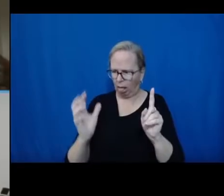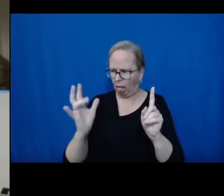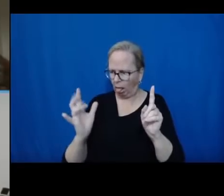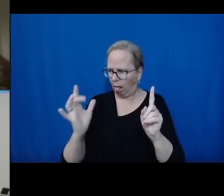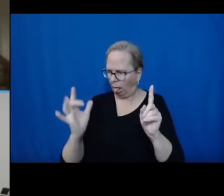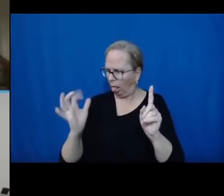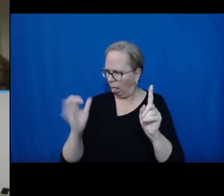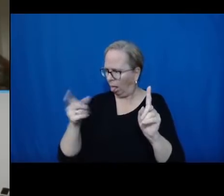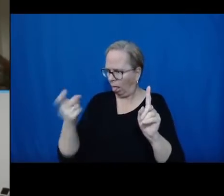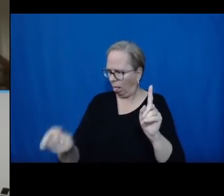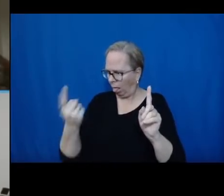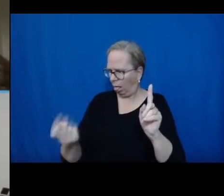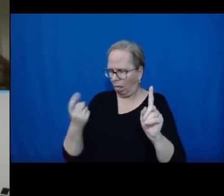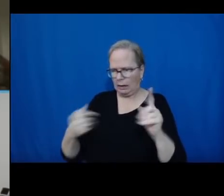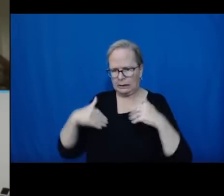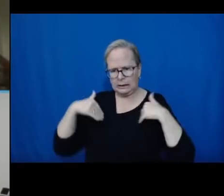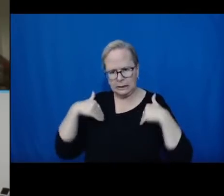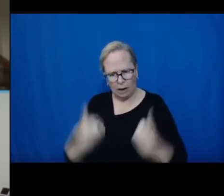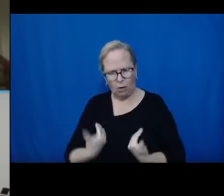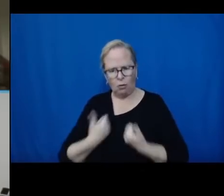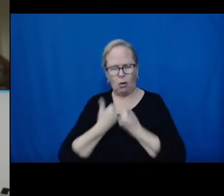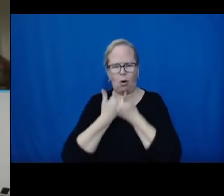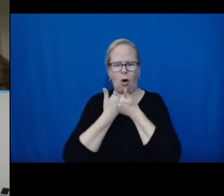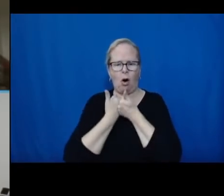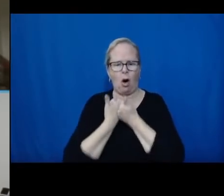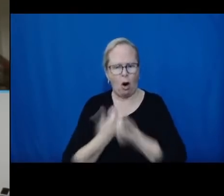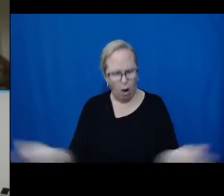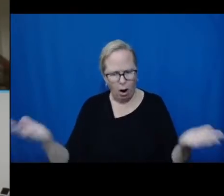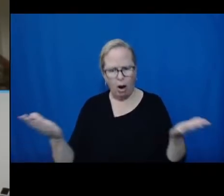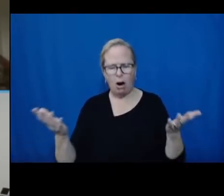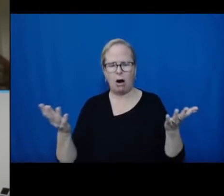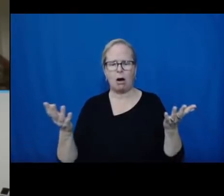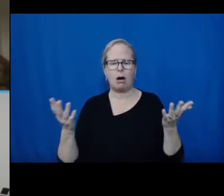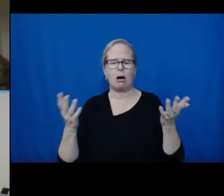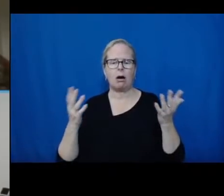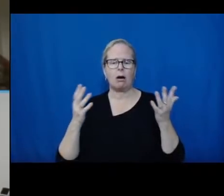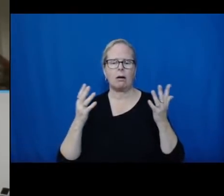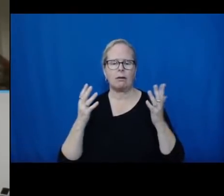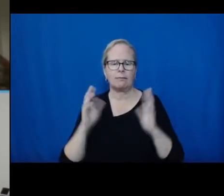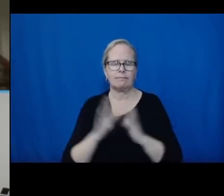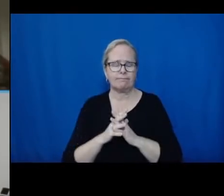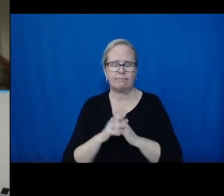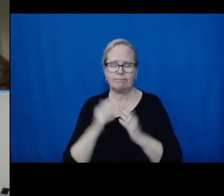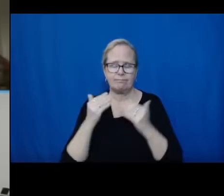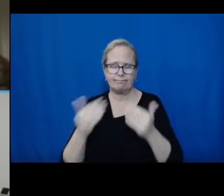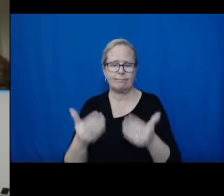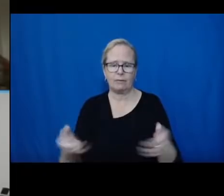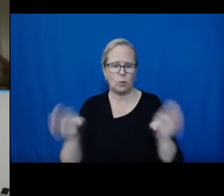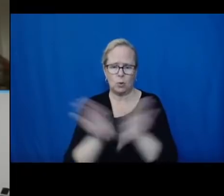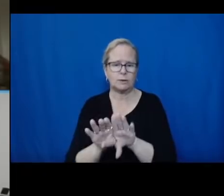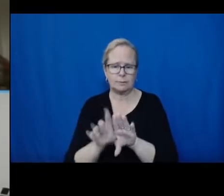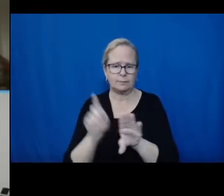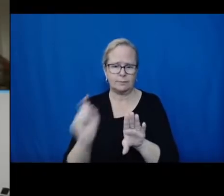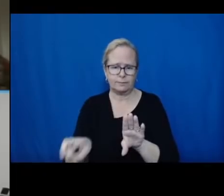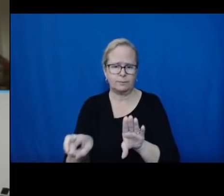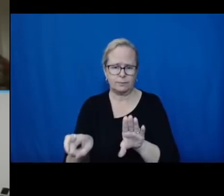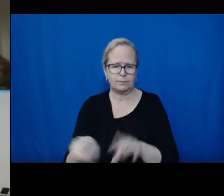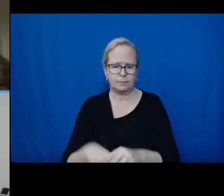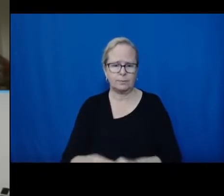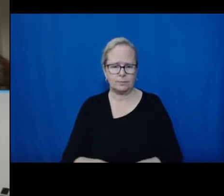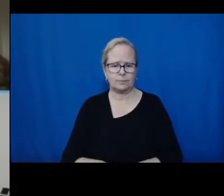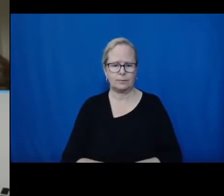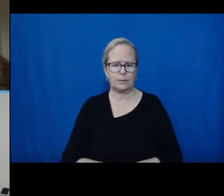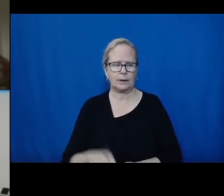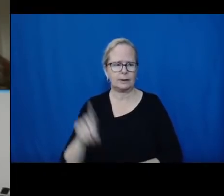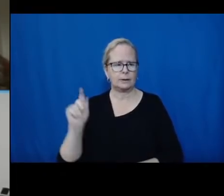are too burned out to do that, it is closures that we see. Yeah, well, and I would certainly echo